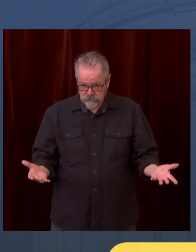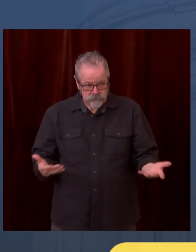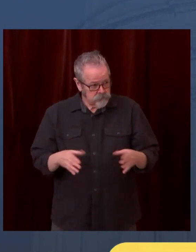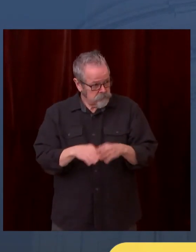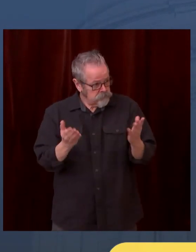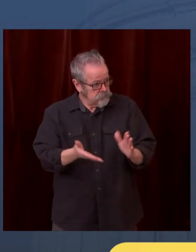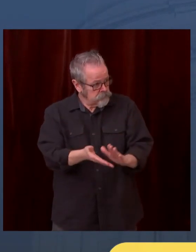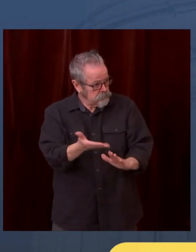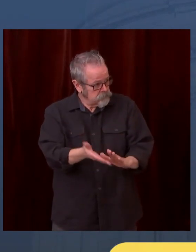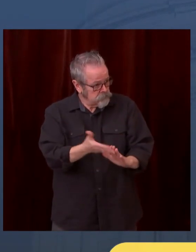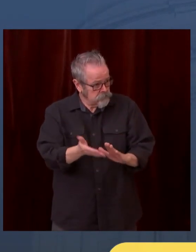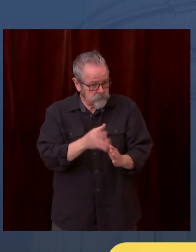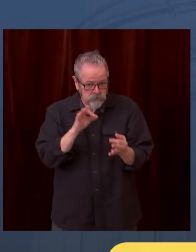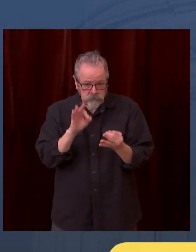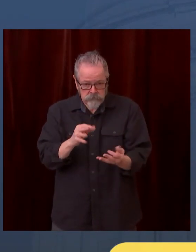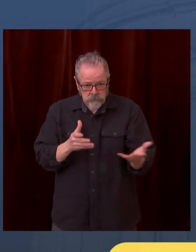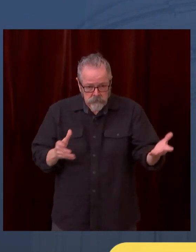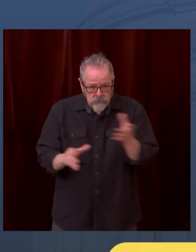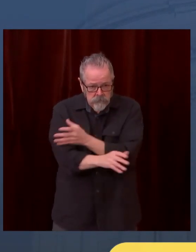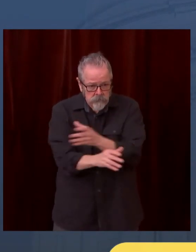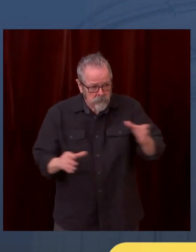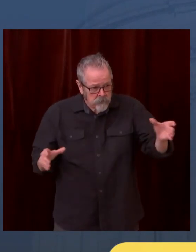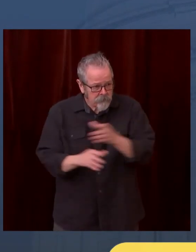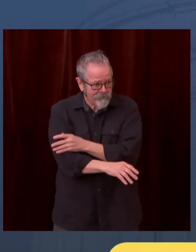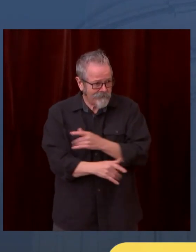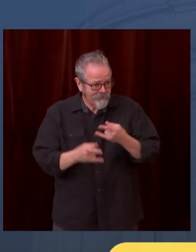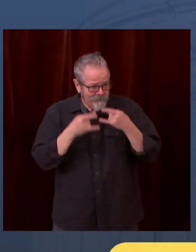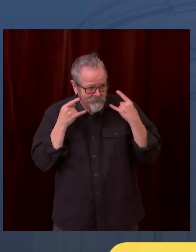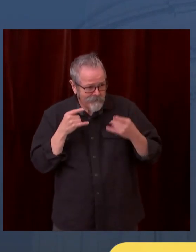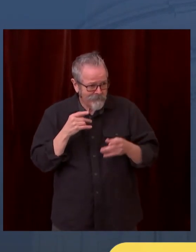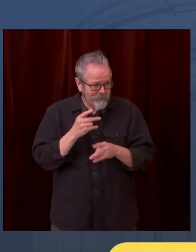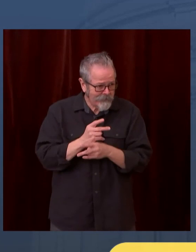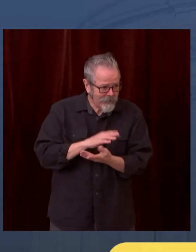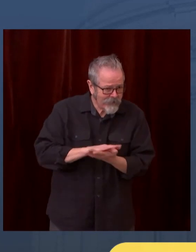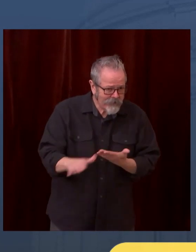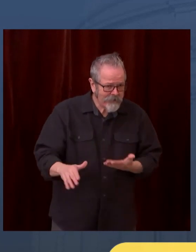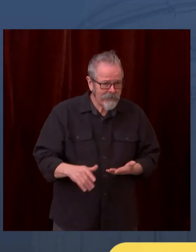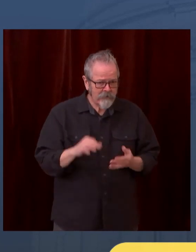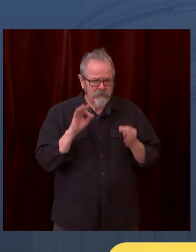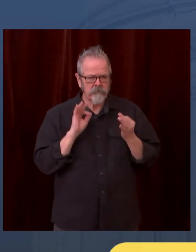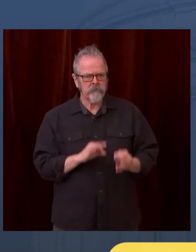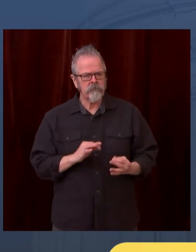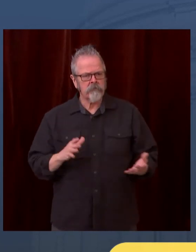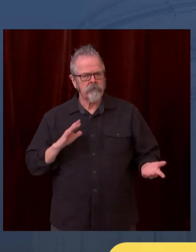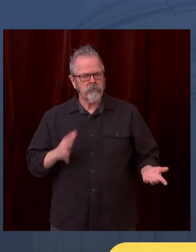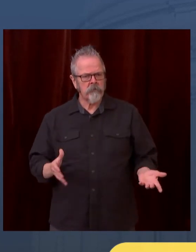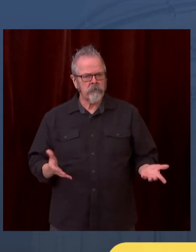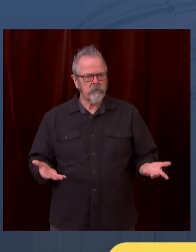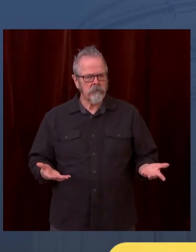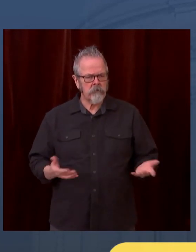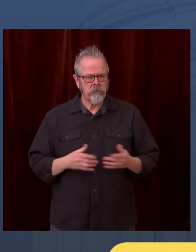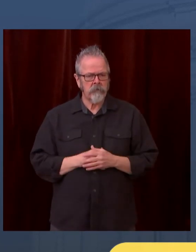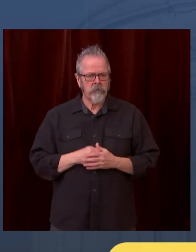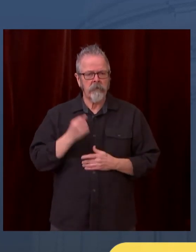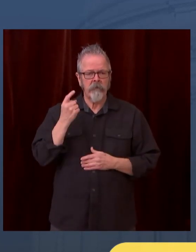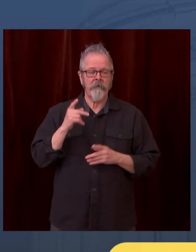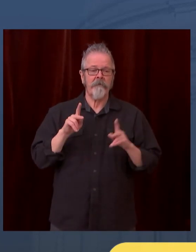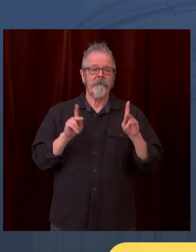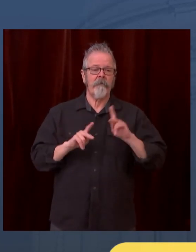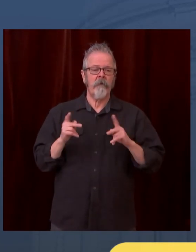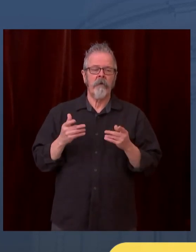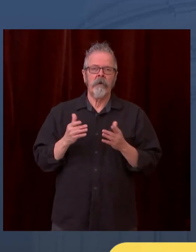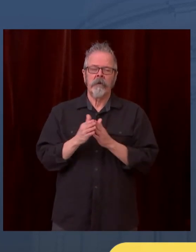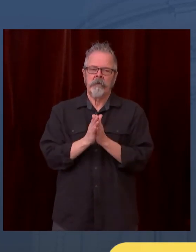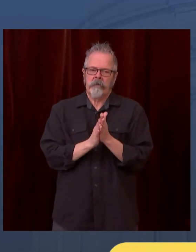You get to decide how to do your jobs, but I will tell you it would be very valuable to many, many people if you can share